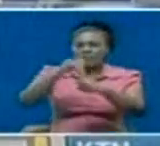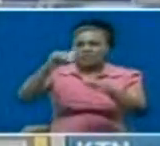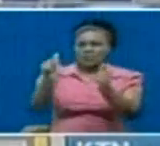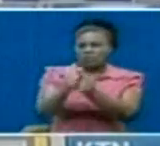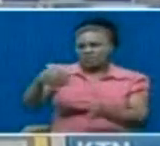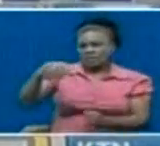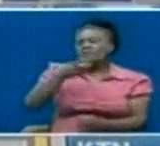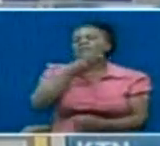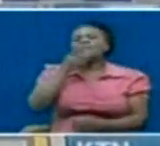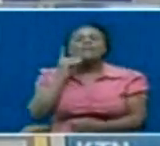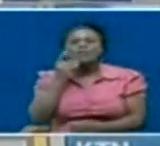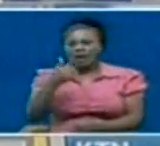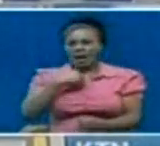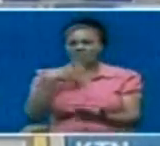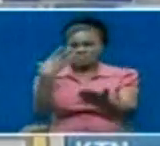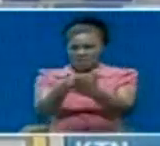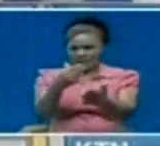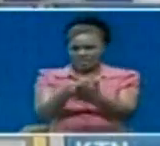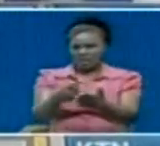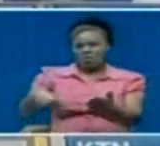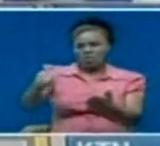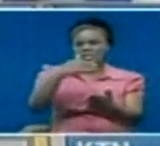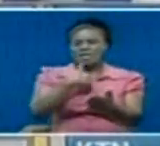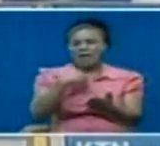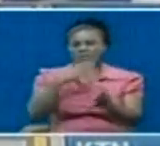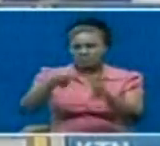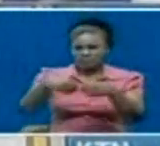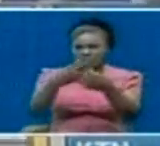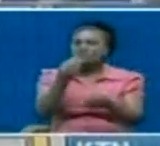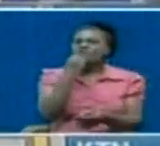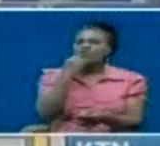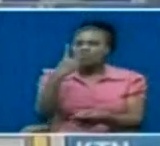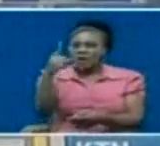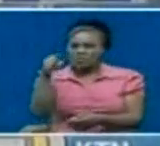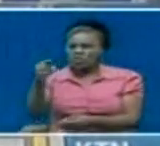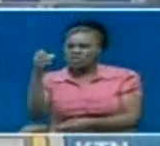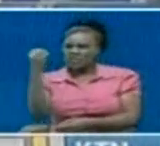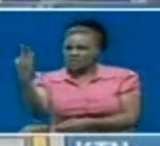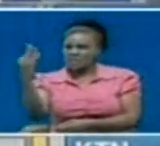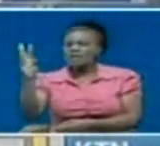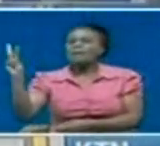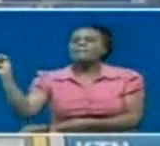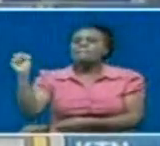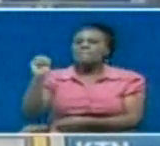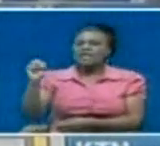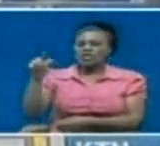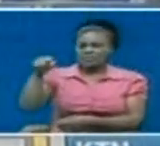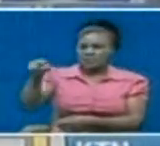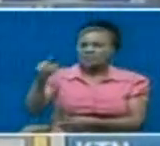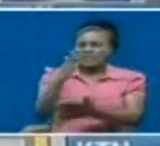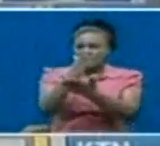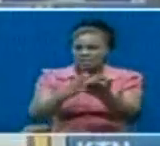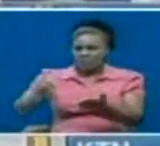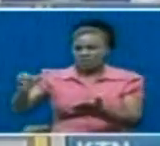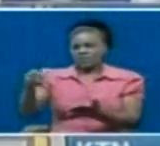we have the money. And we've been having feeding about 1.3 million Kenyans who are in the Asal counties.